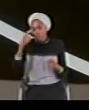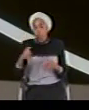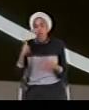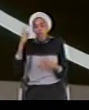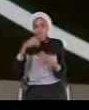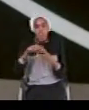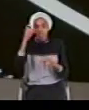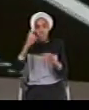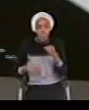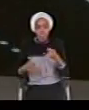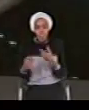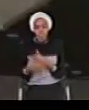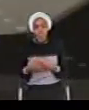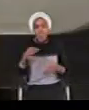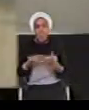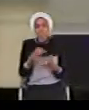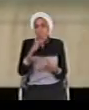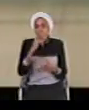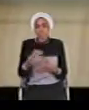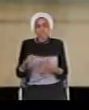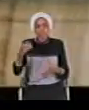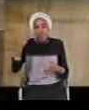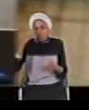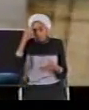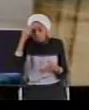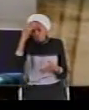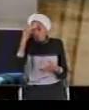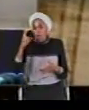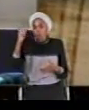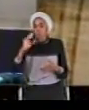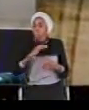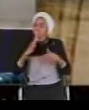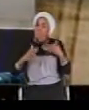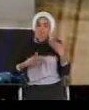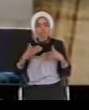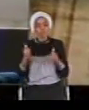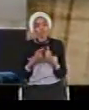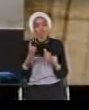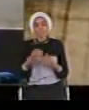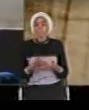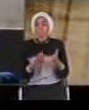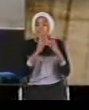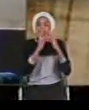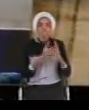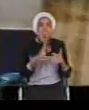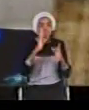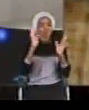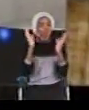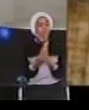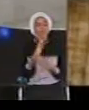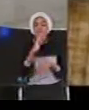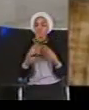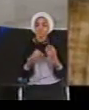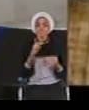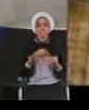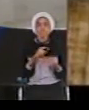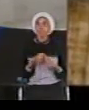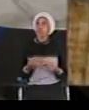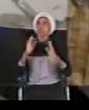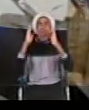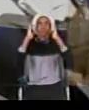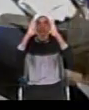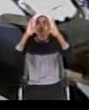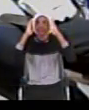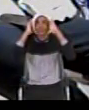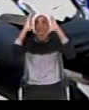this is the reason he has pleasure in you, and he will answer your prayer every time, and then you set your face as